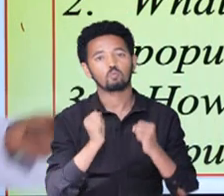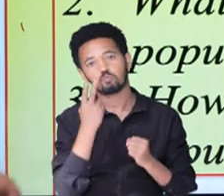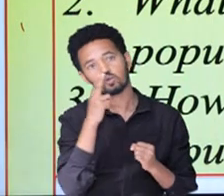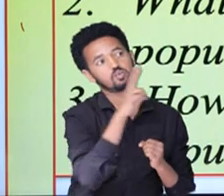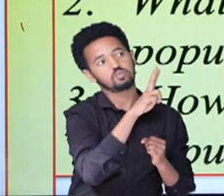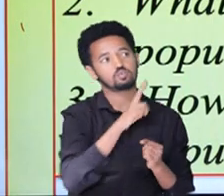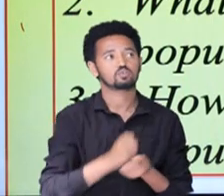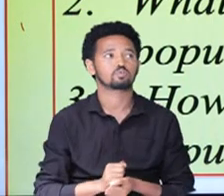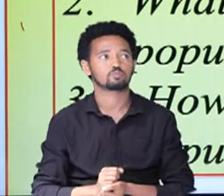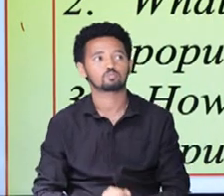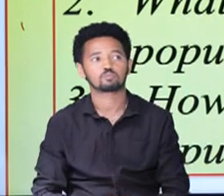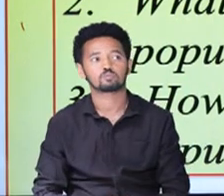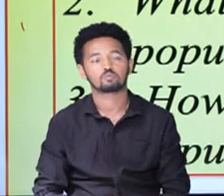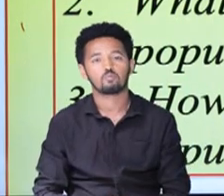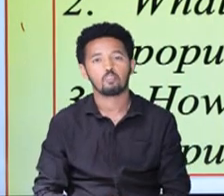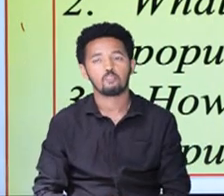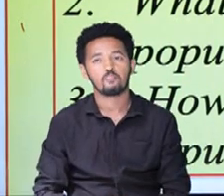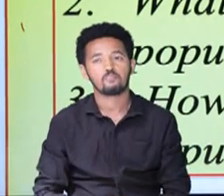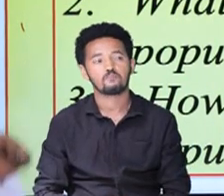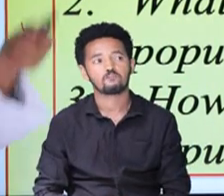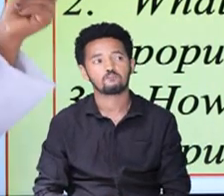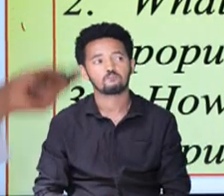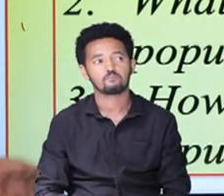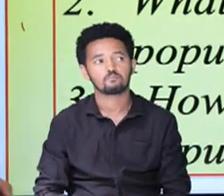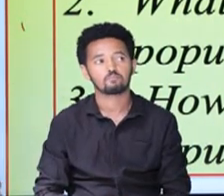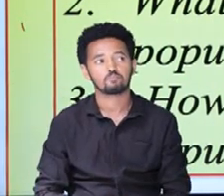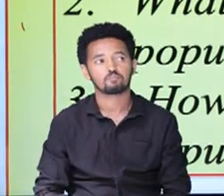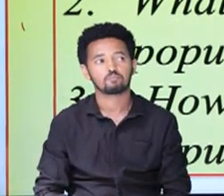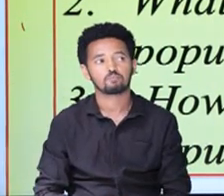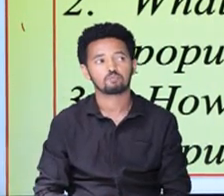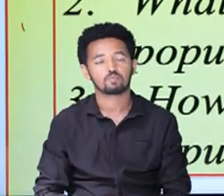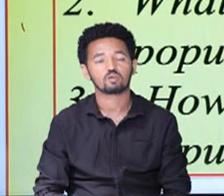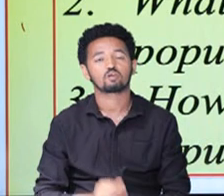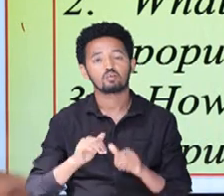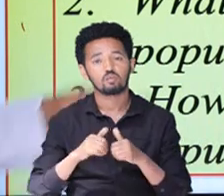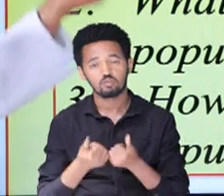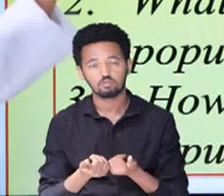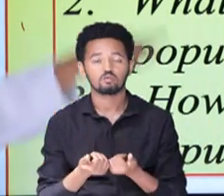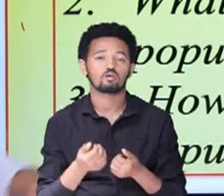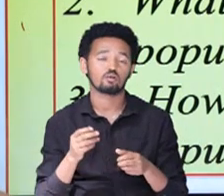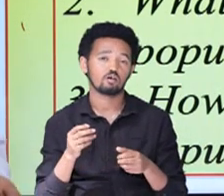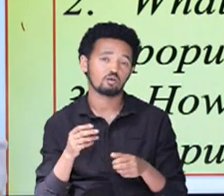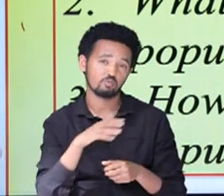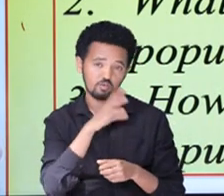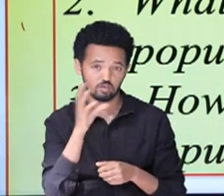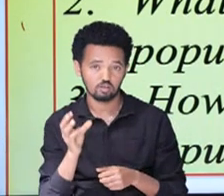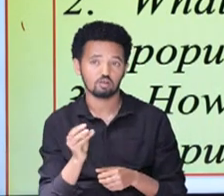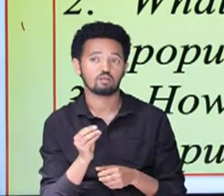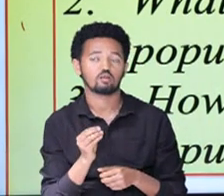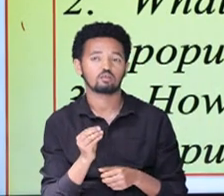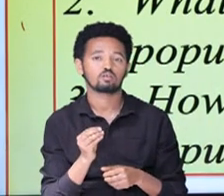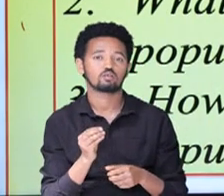What are the components of population change? How fast it is African population growth? Please,